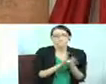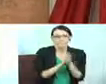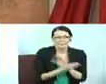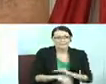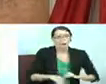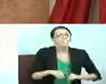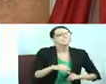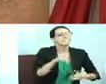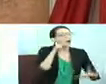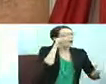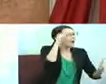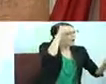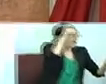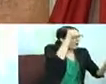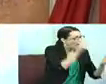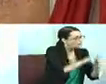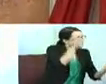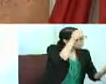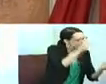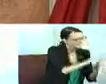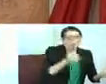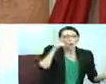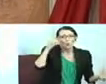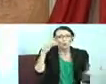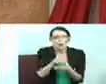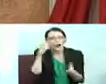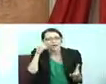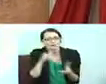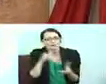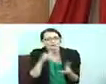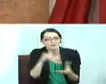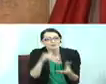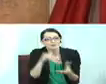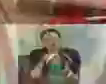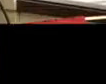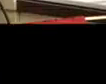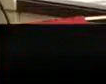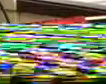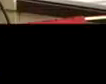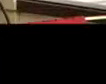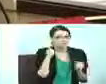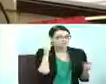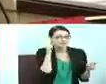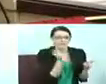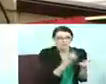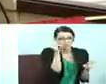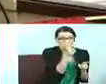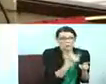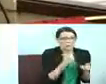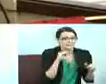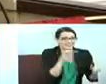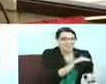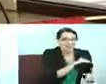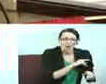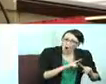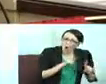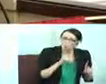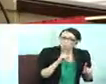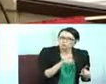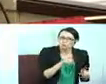could be wives? We don't have to be sisters and brothers all the time, even though we are in Christ.